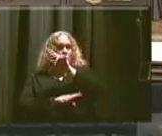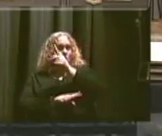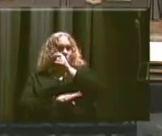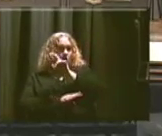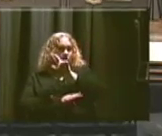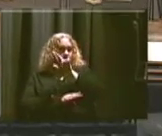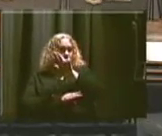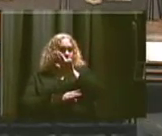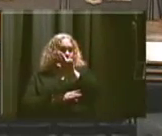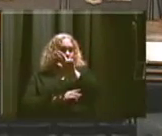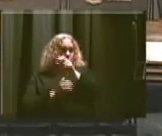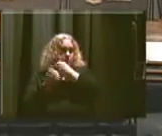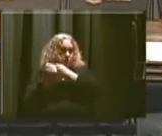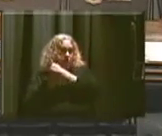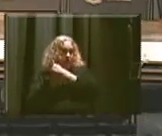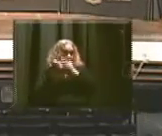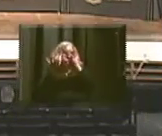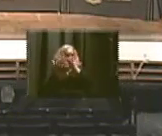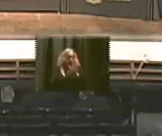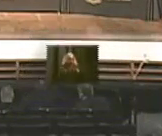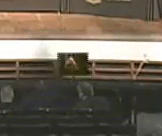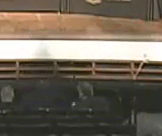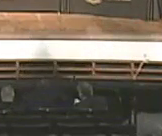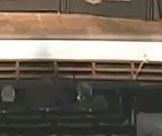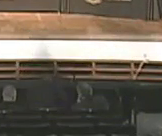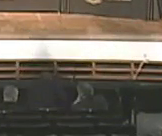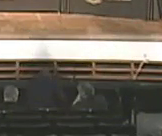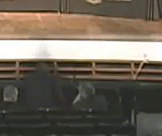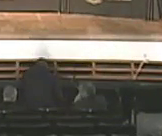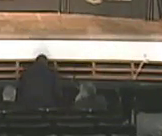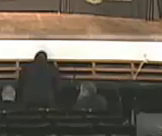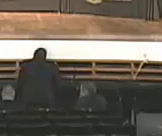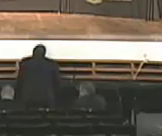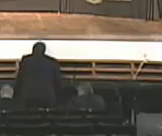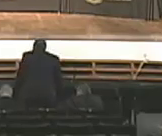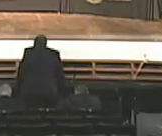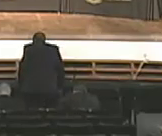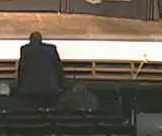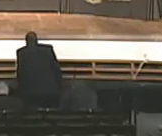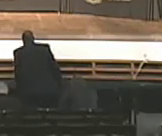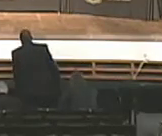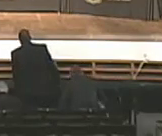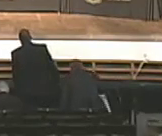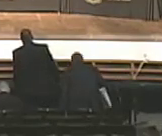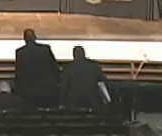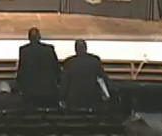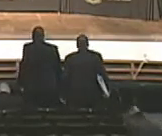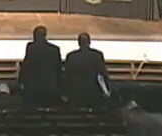Okay. Aye. We're done. Thank you. Thank you, everybody, and thank you, Central, again. Oh.